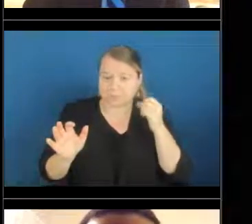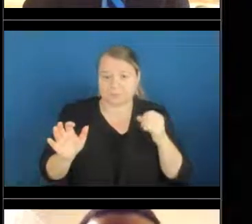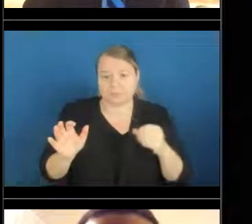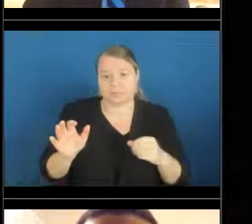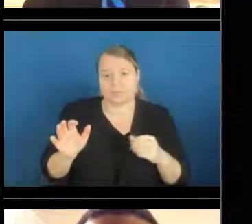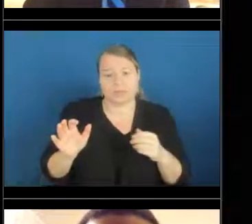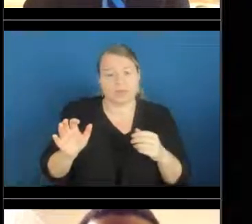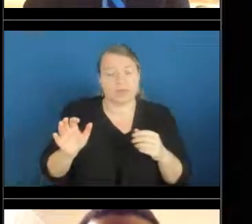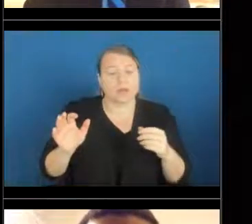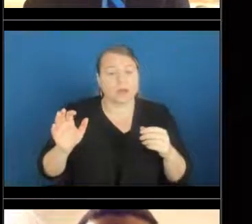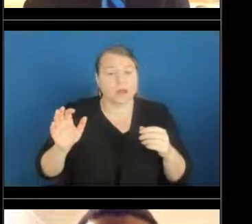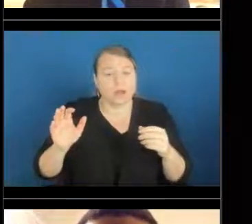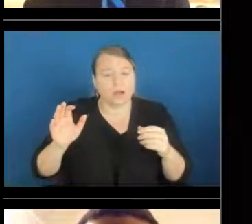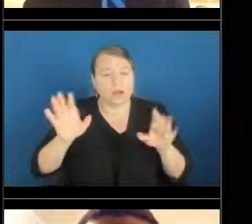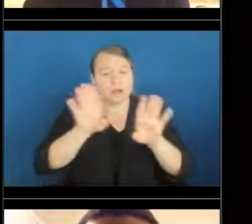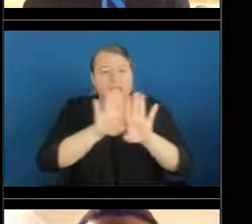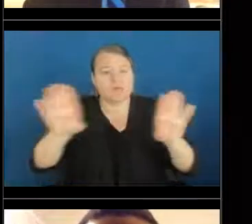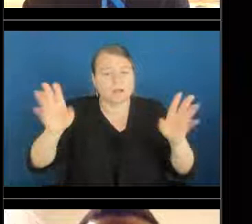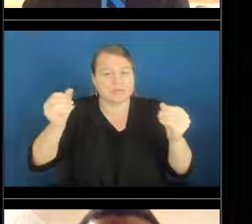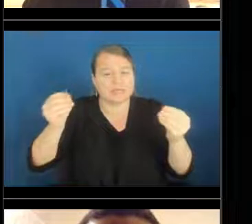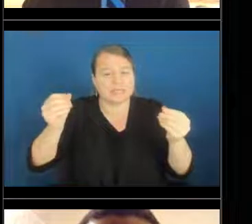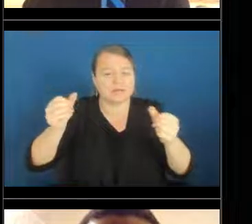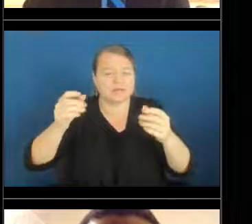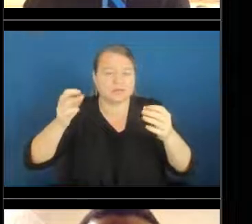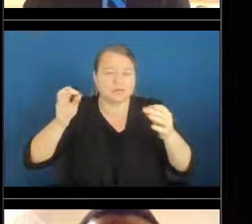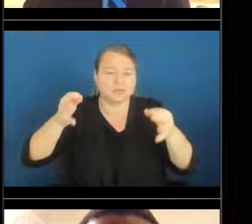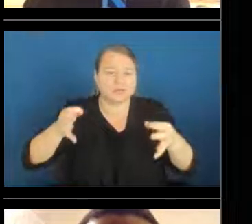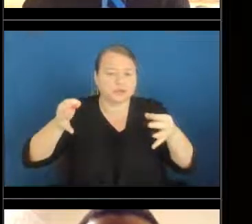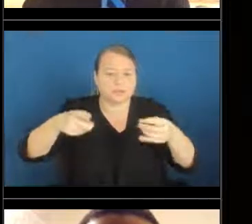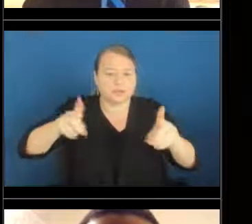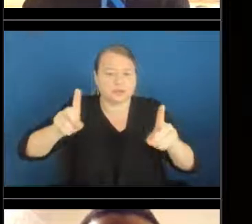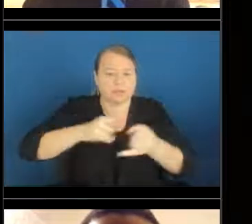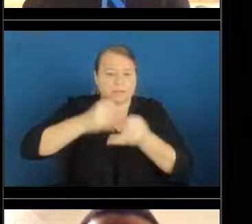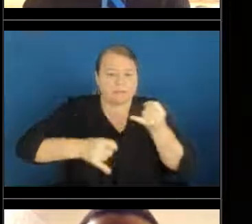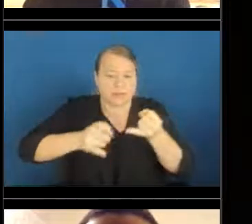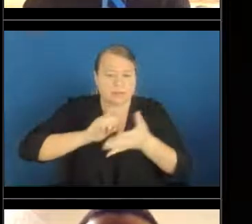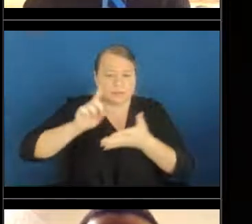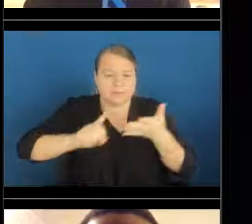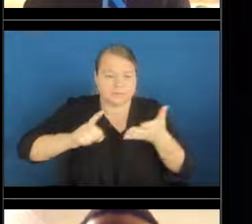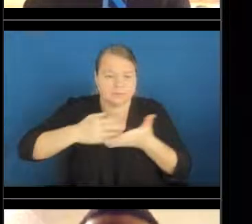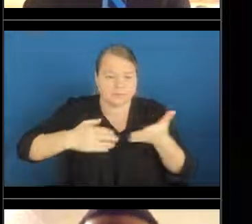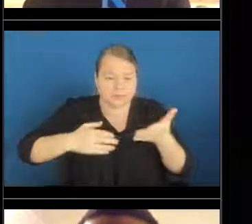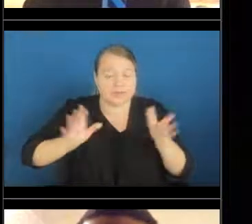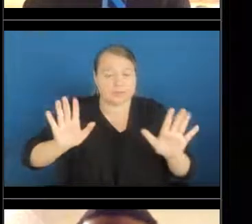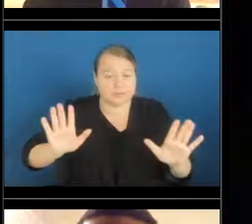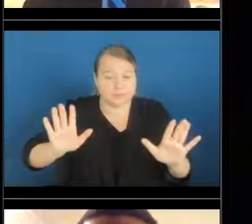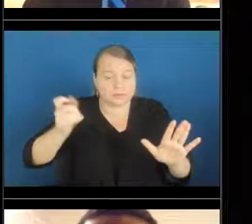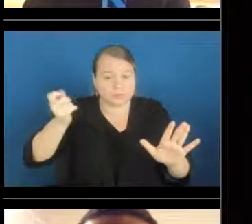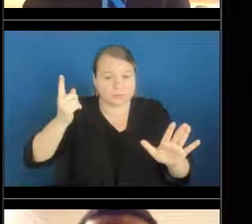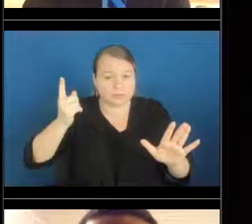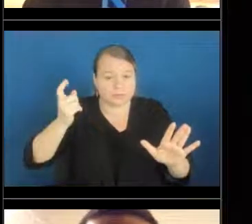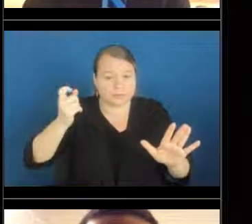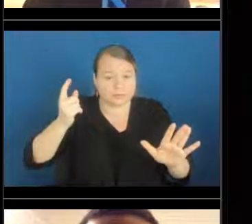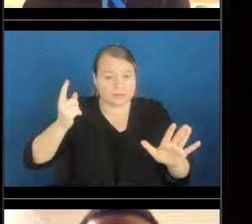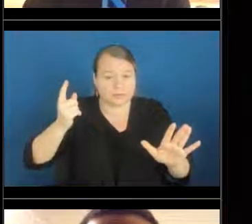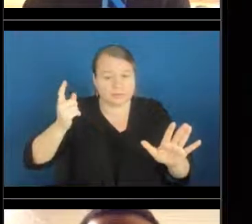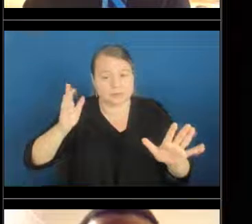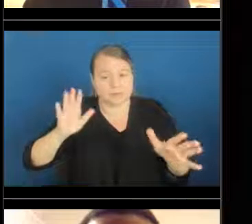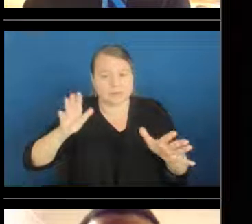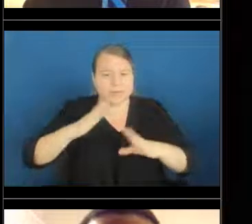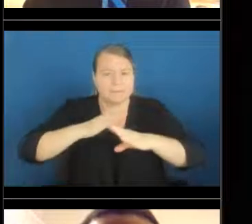for the noise barriers is something that is determined during the final design phase. However, I would say that the barrier